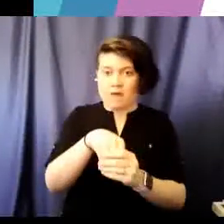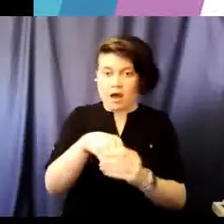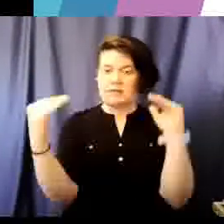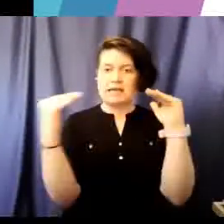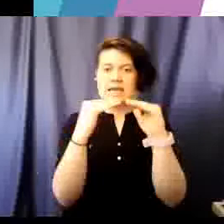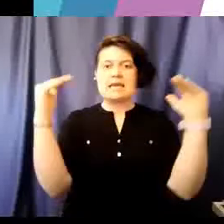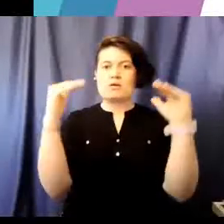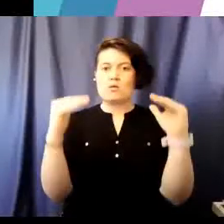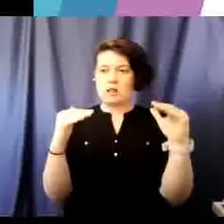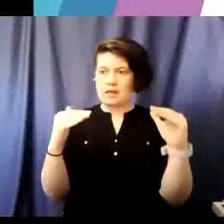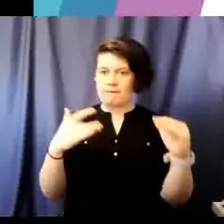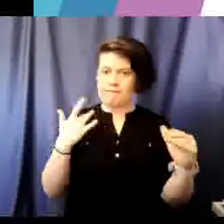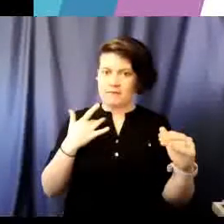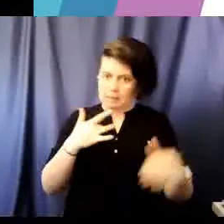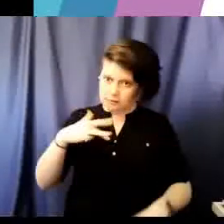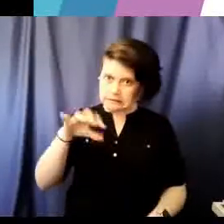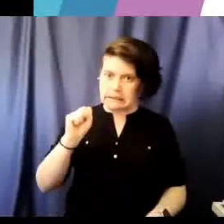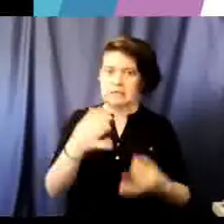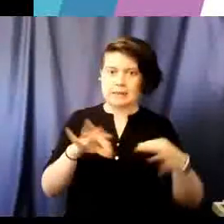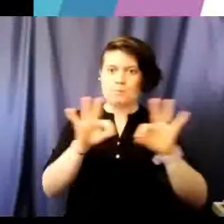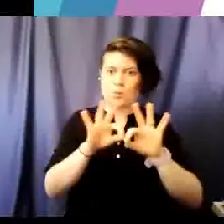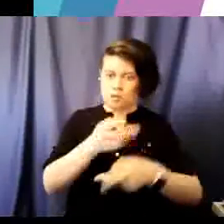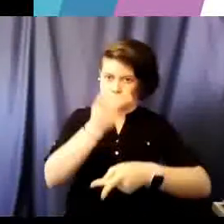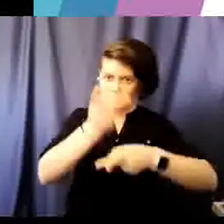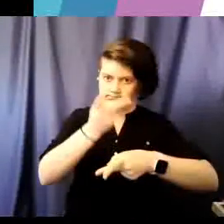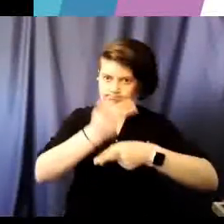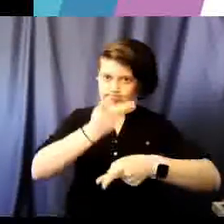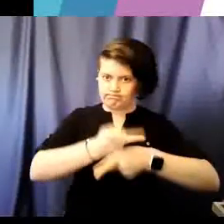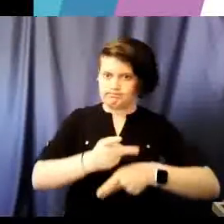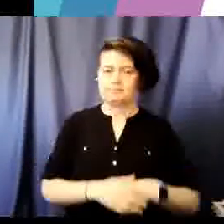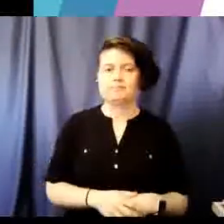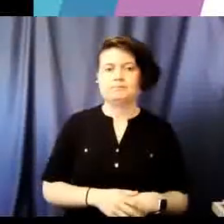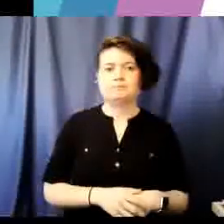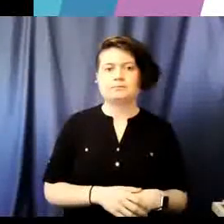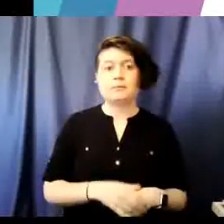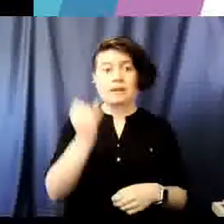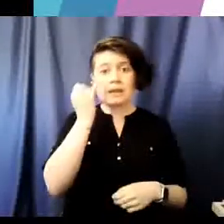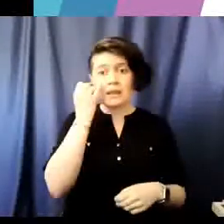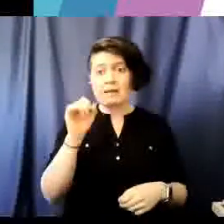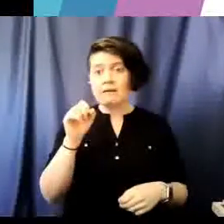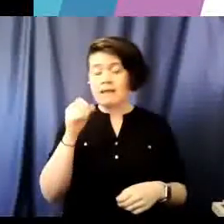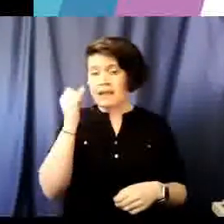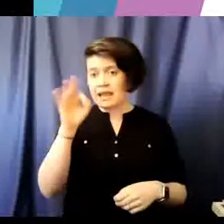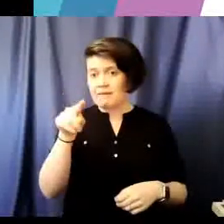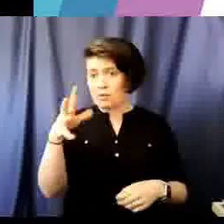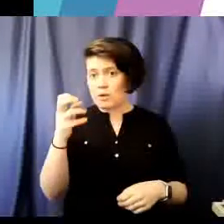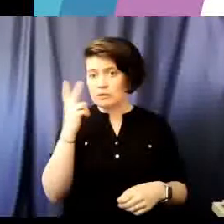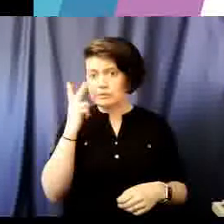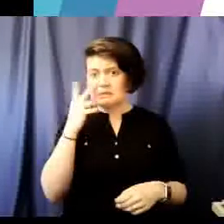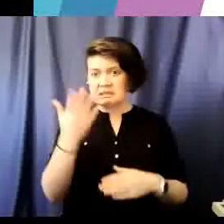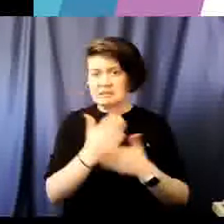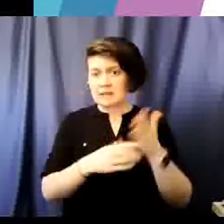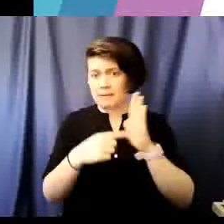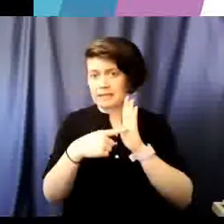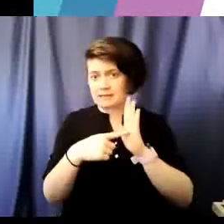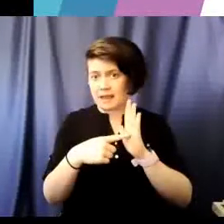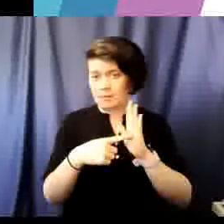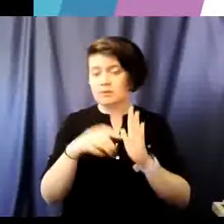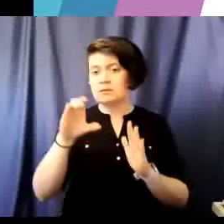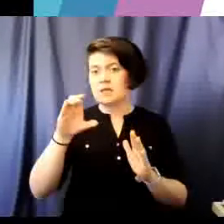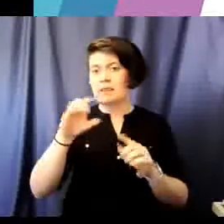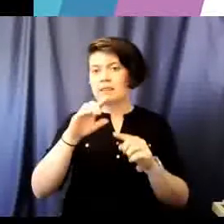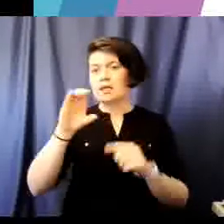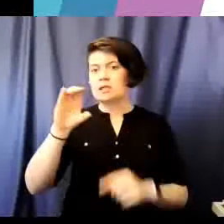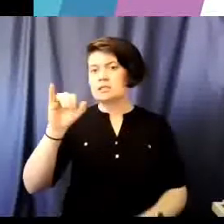and also invested in maintaining them. If you want to look up some examples, you can find them in the Circle of Hope guide.